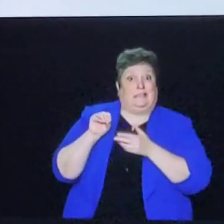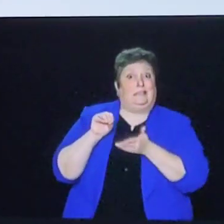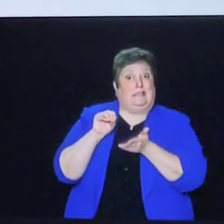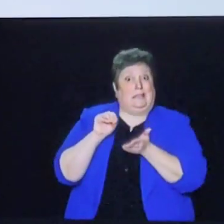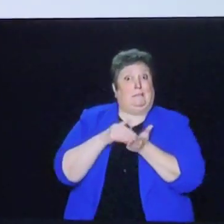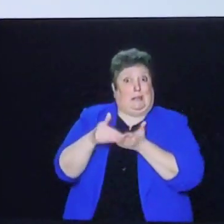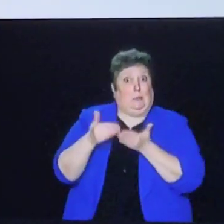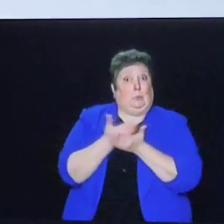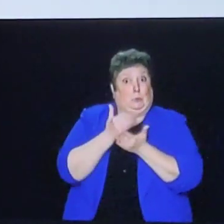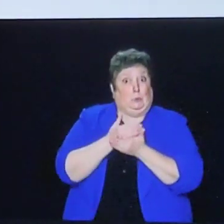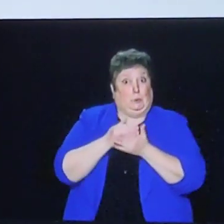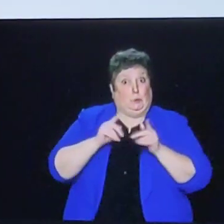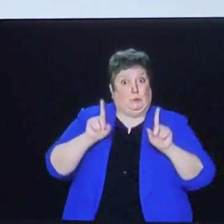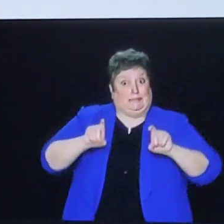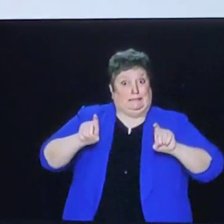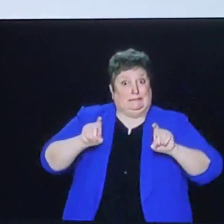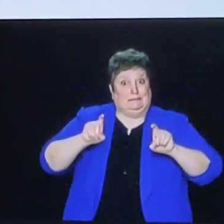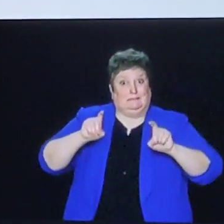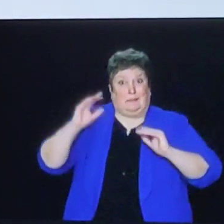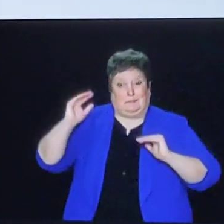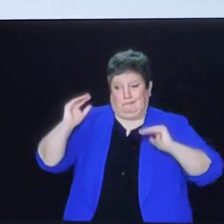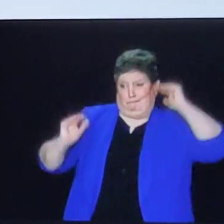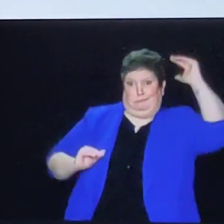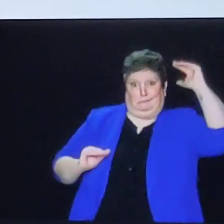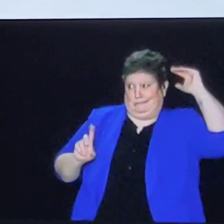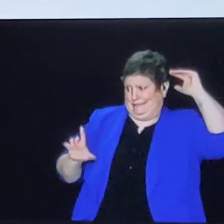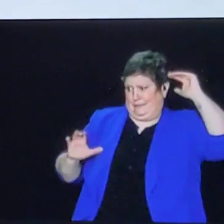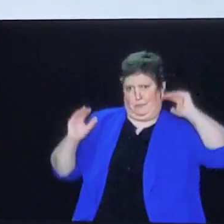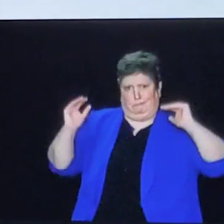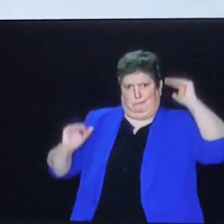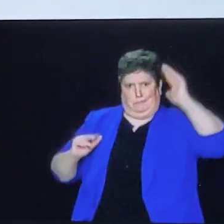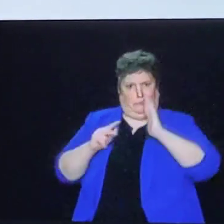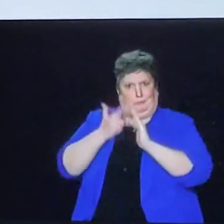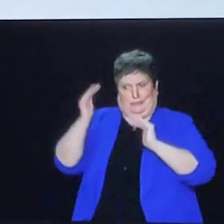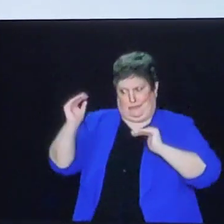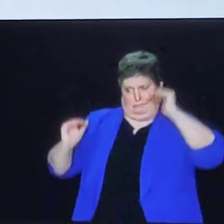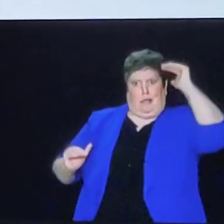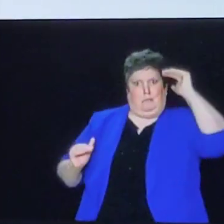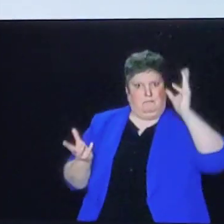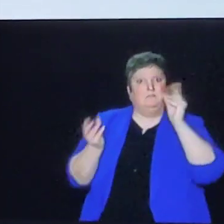represent three times the December delivery of 35 million tests.